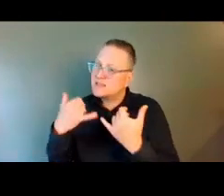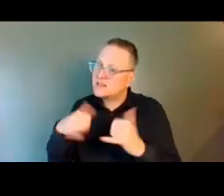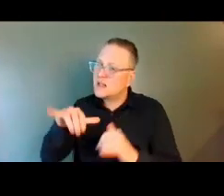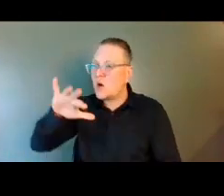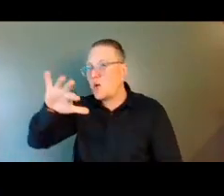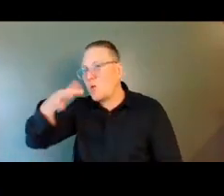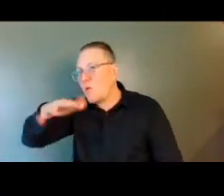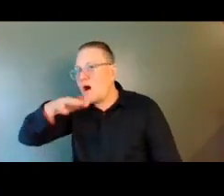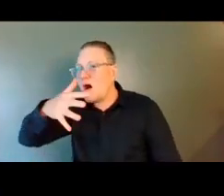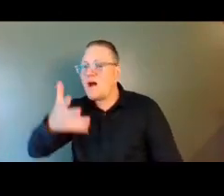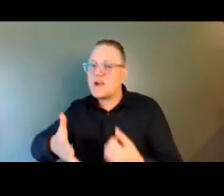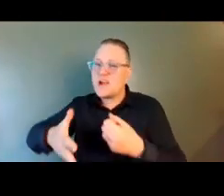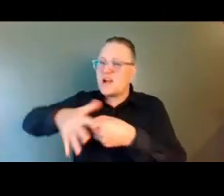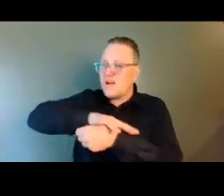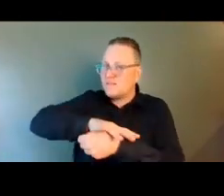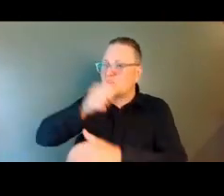government provision of